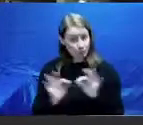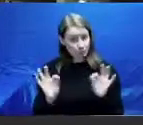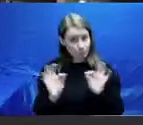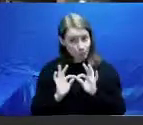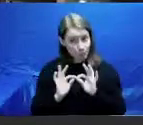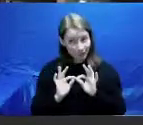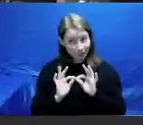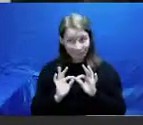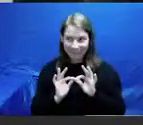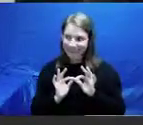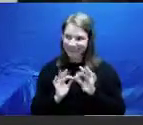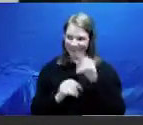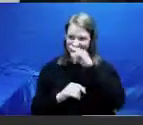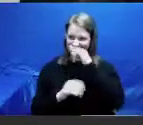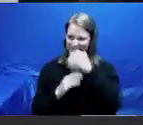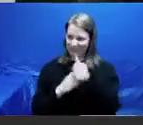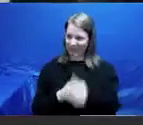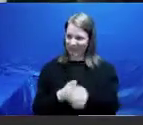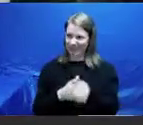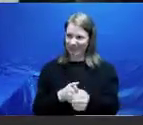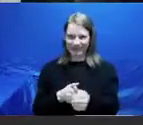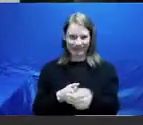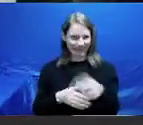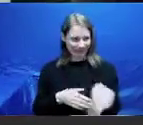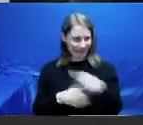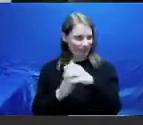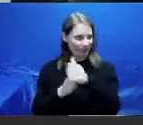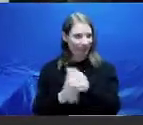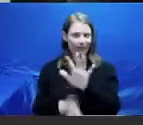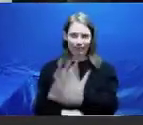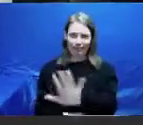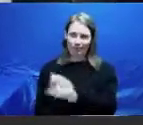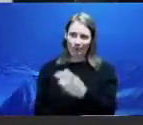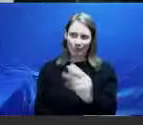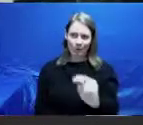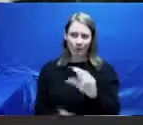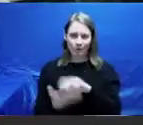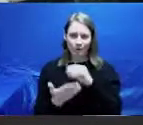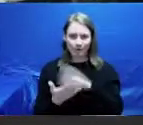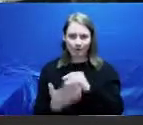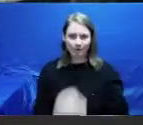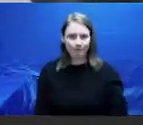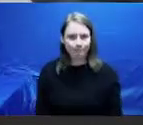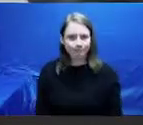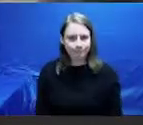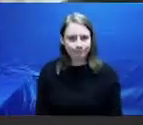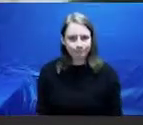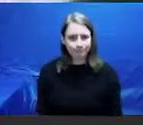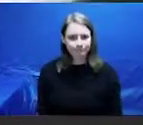it. They're directing their own learning. Worst word's women, so 1 keep, 2 junk, 3 cloud.